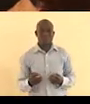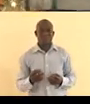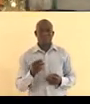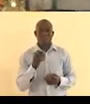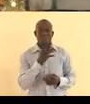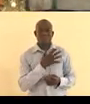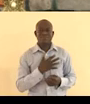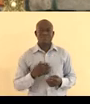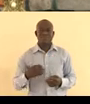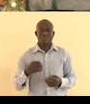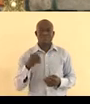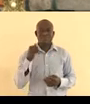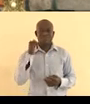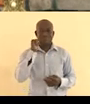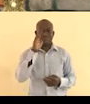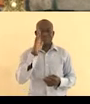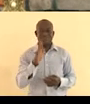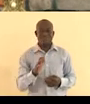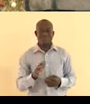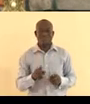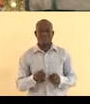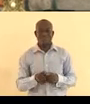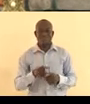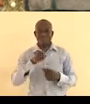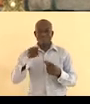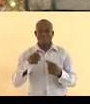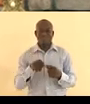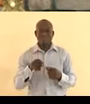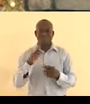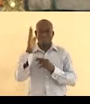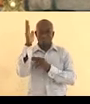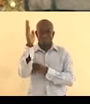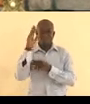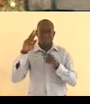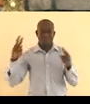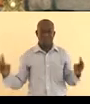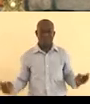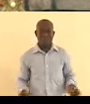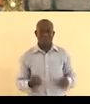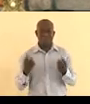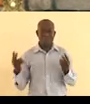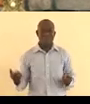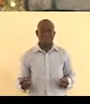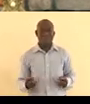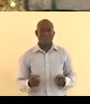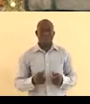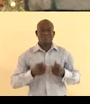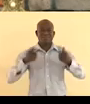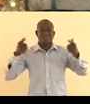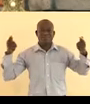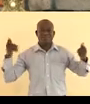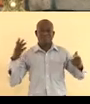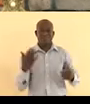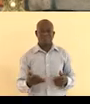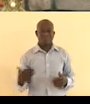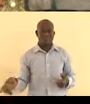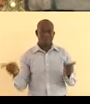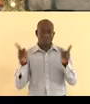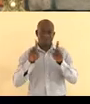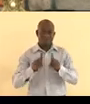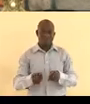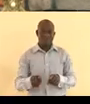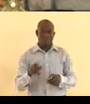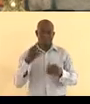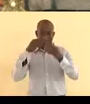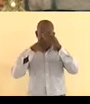So, and woman too. So, where God visits, that's part of the truth of God. Great things happen. So